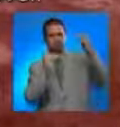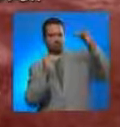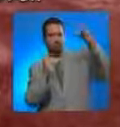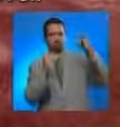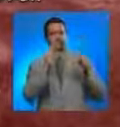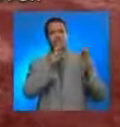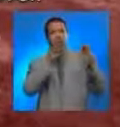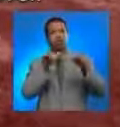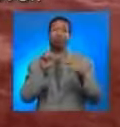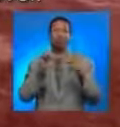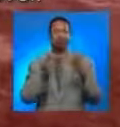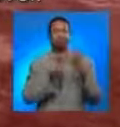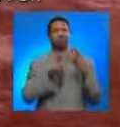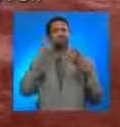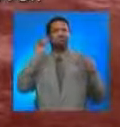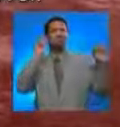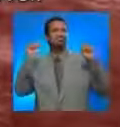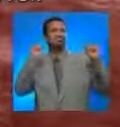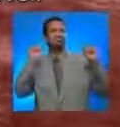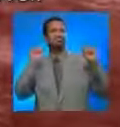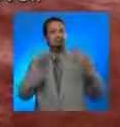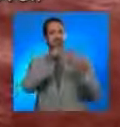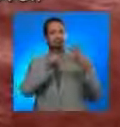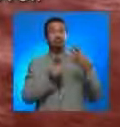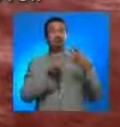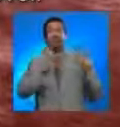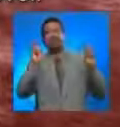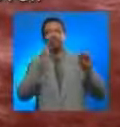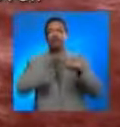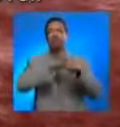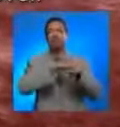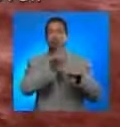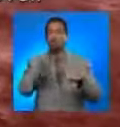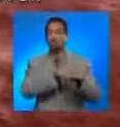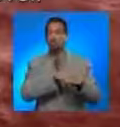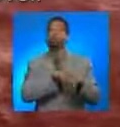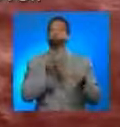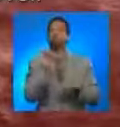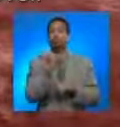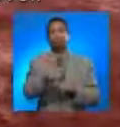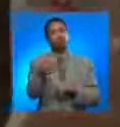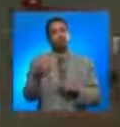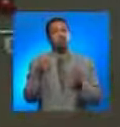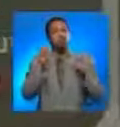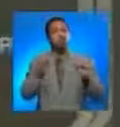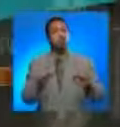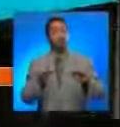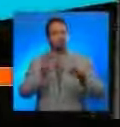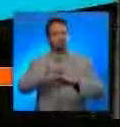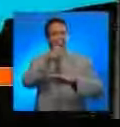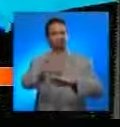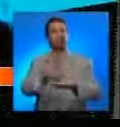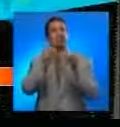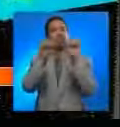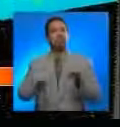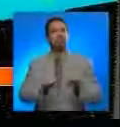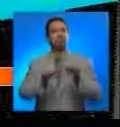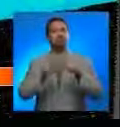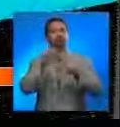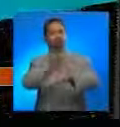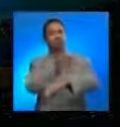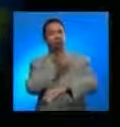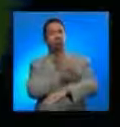a powerful sound coming from the open ocean. Besides these natural warnings, it is possible to establish tsunami warning